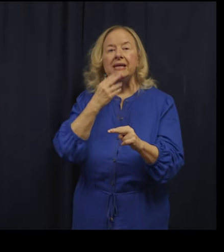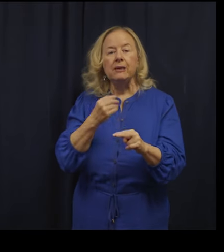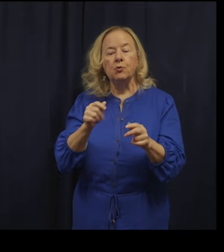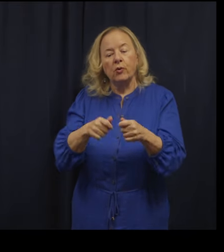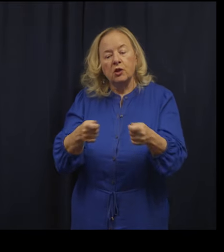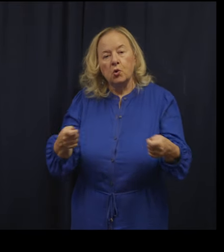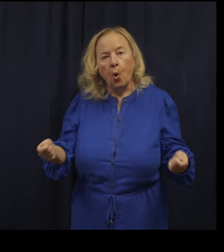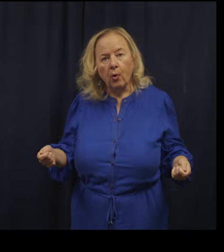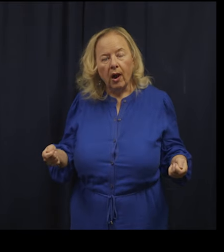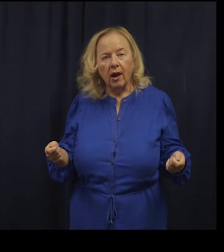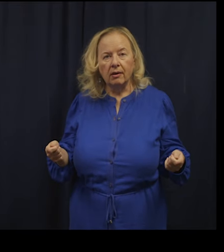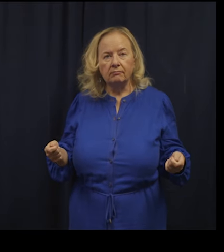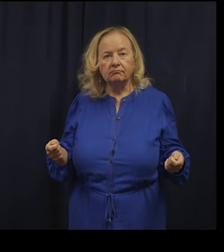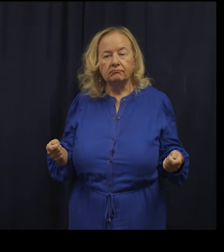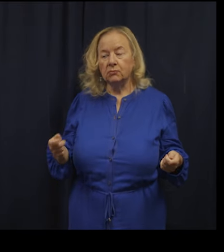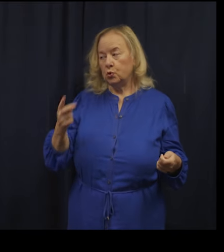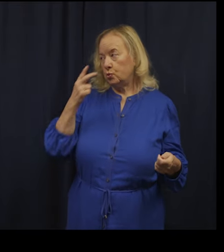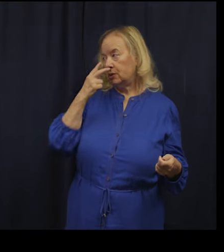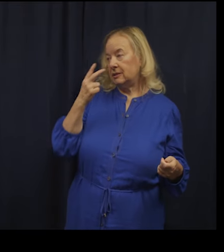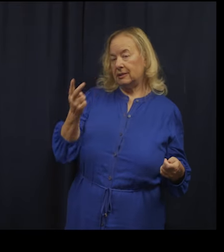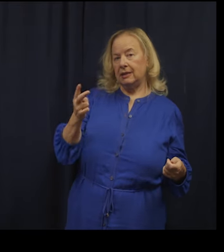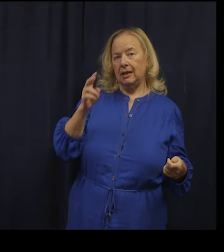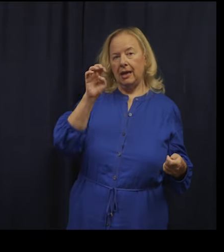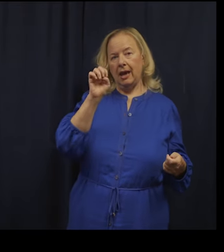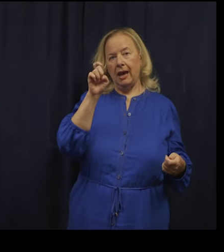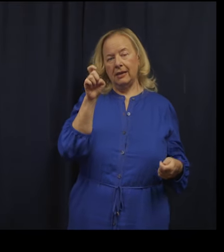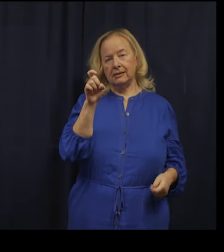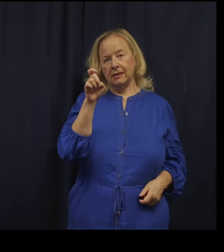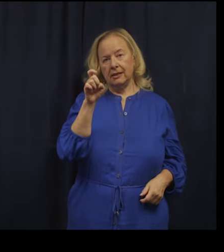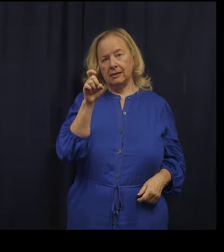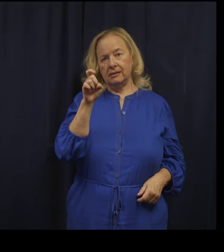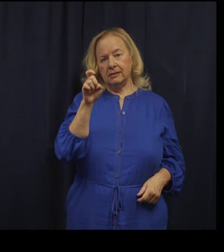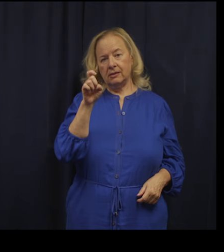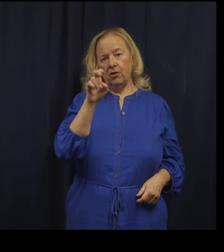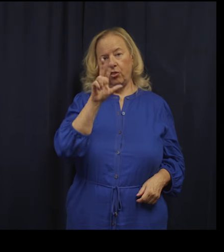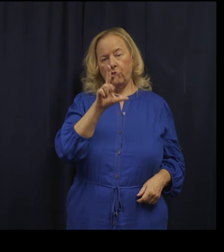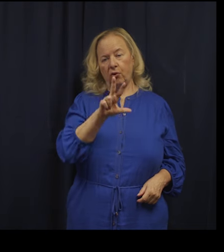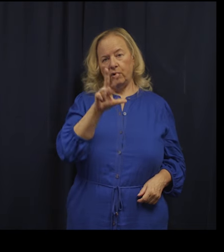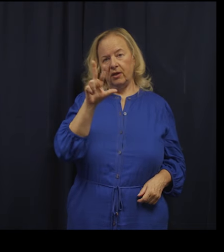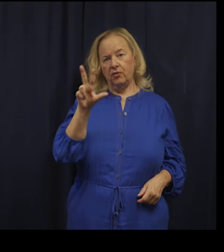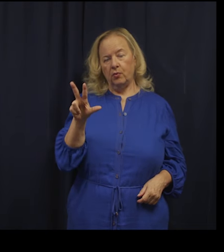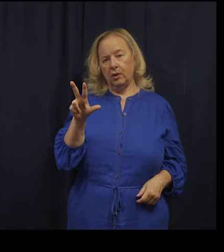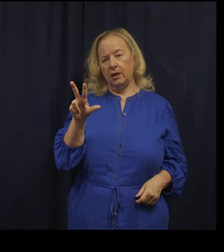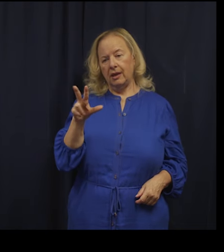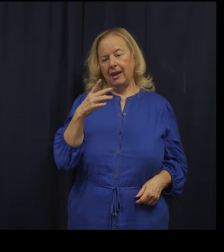in the Torah. We see in Exodus